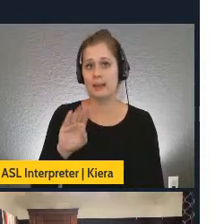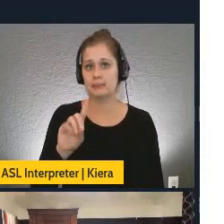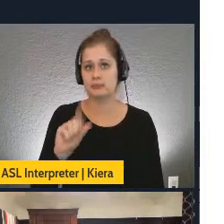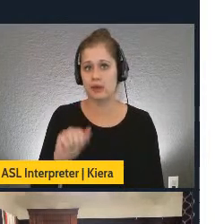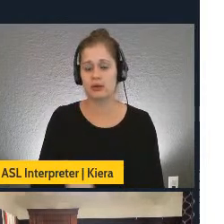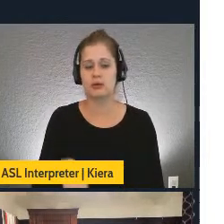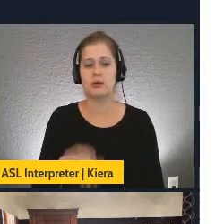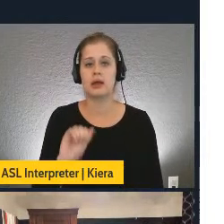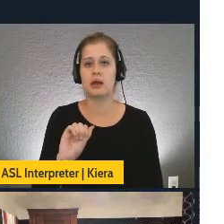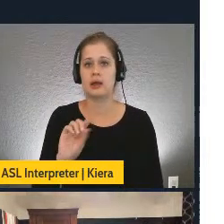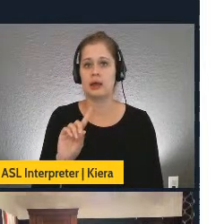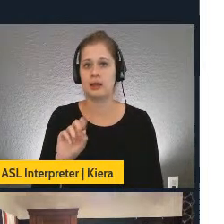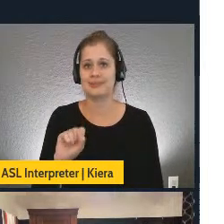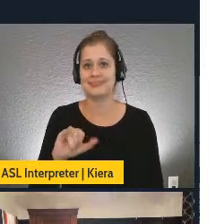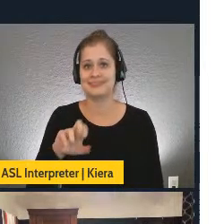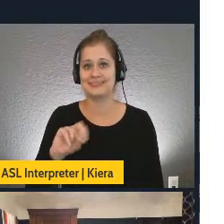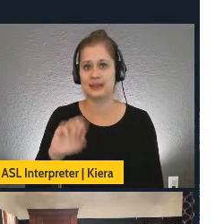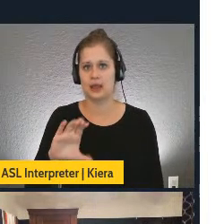by builders.